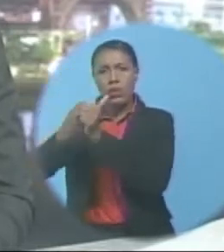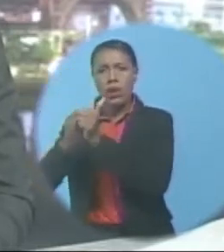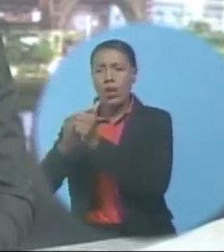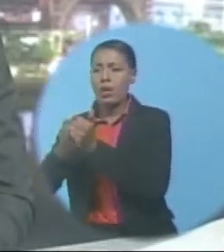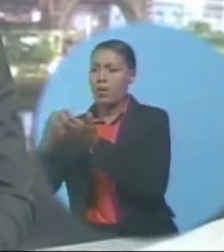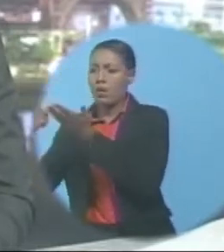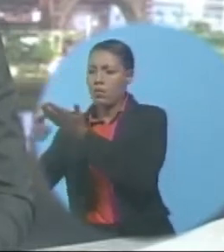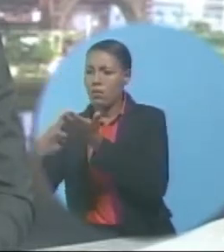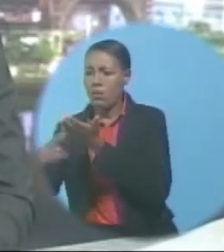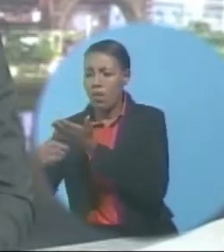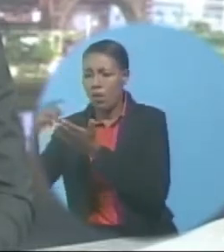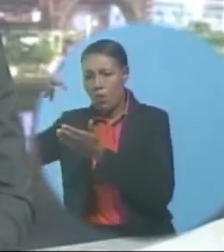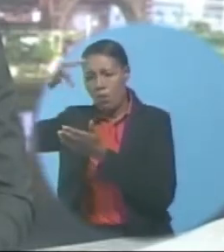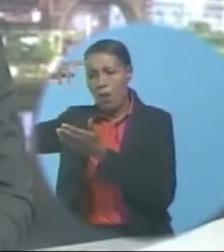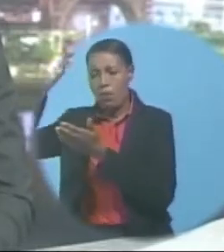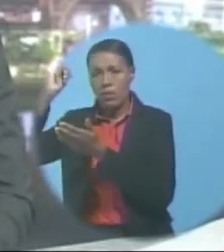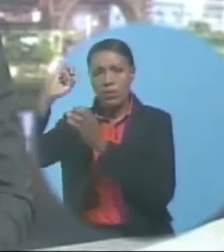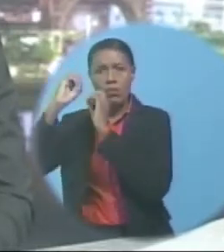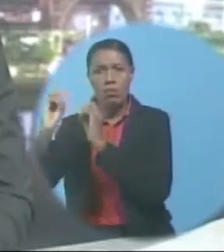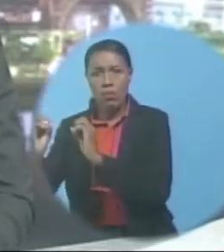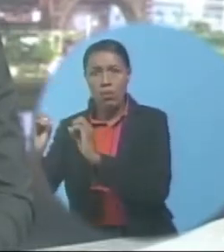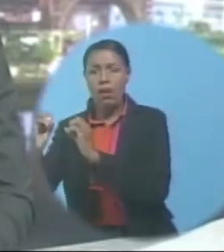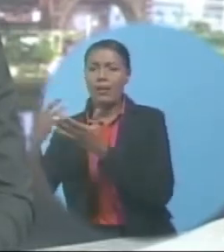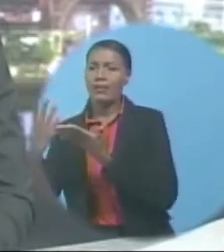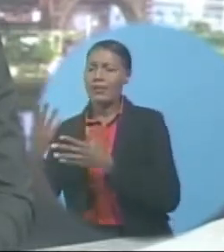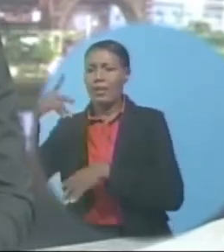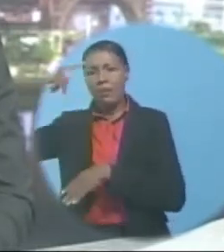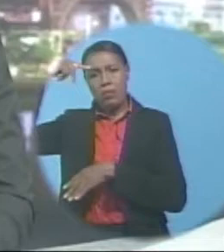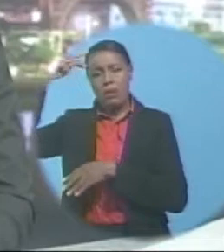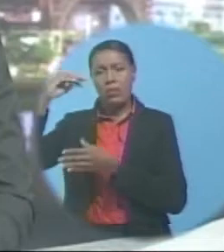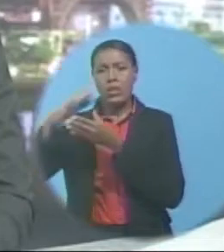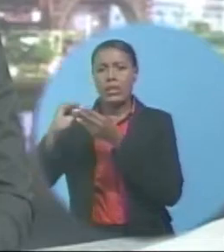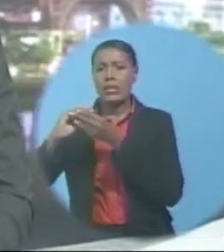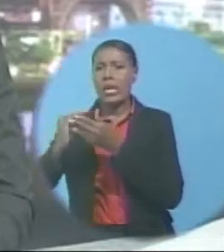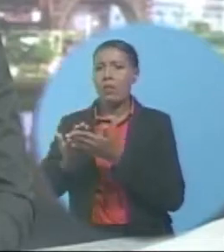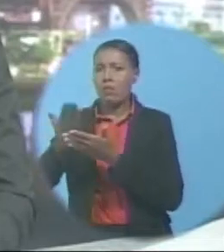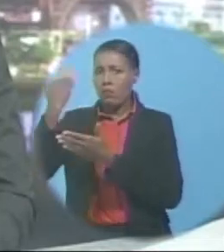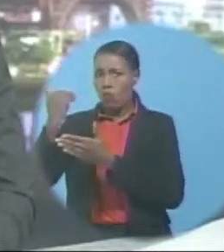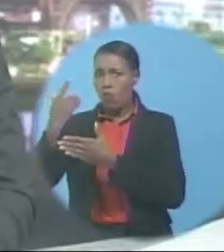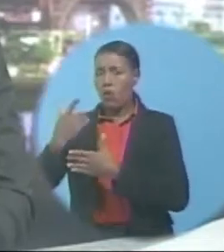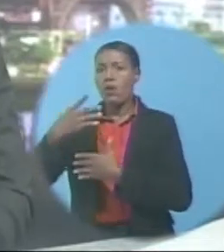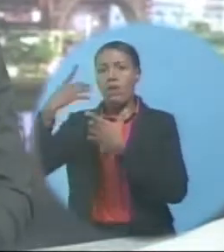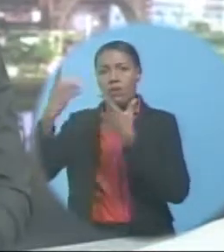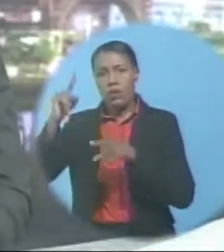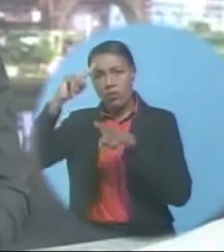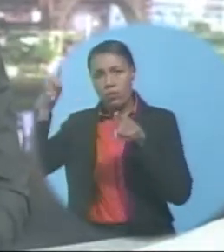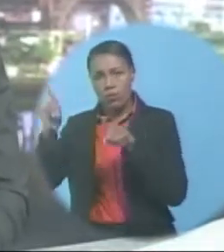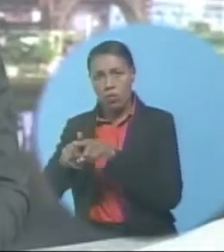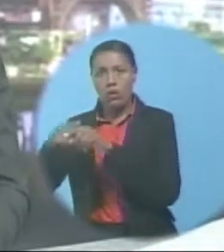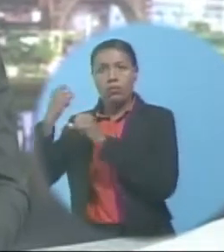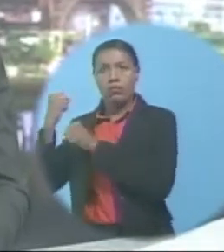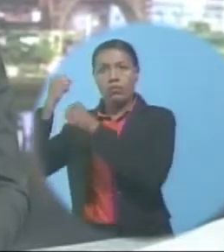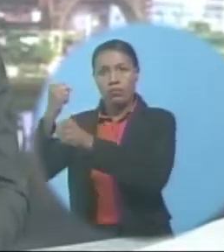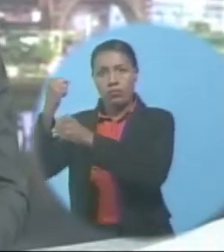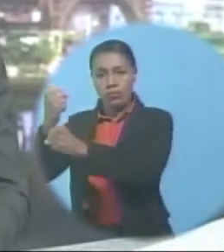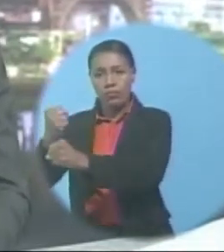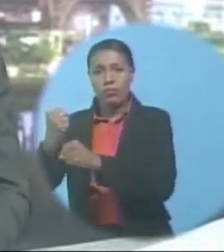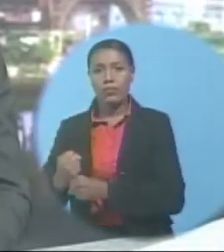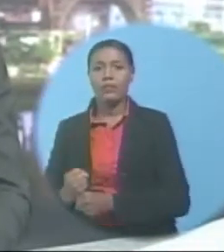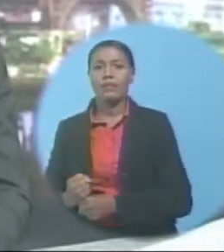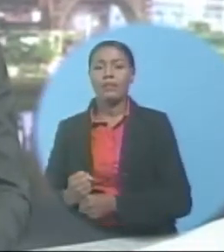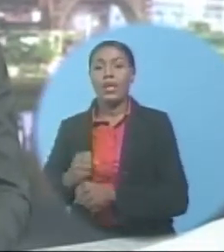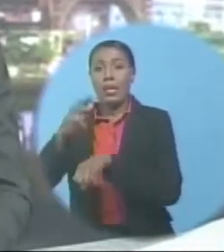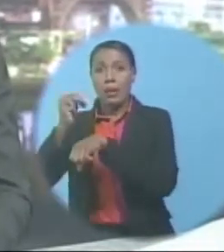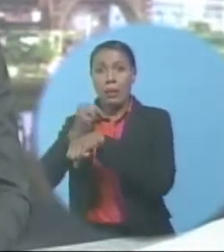Frundell Stewart has indicated the protest was already agreed today. The ministers voiced their concerns on the